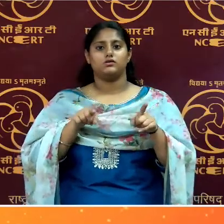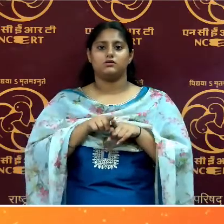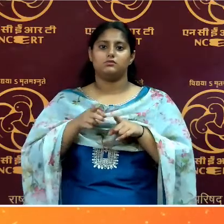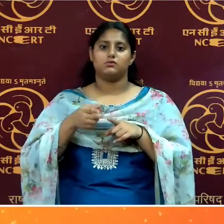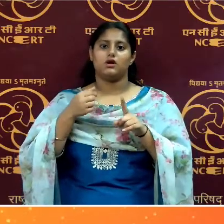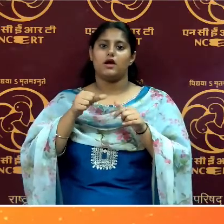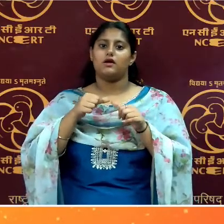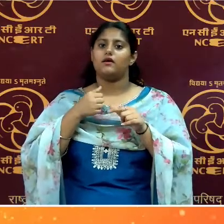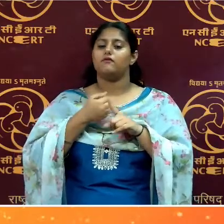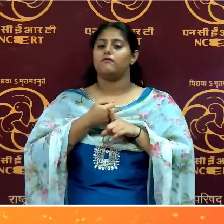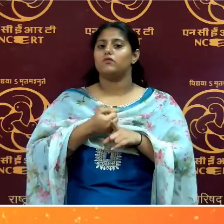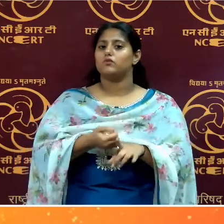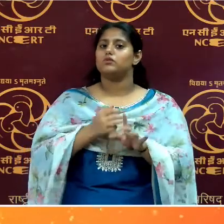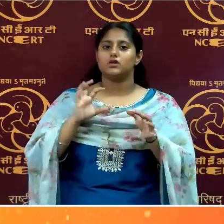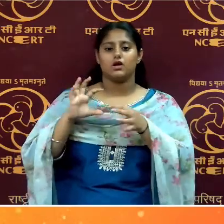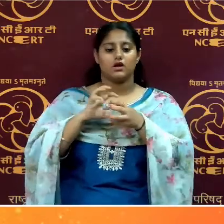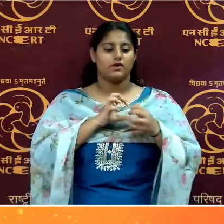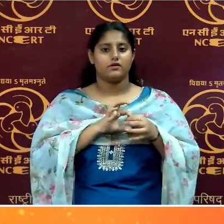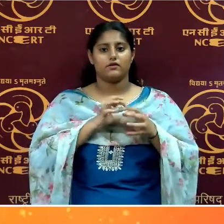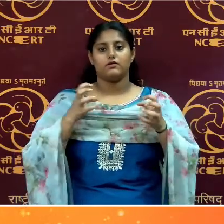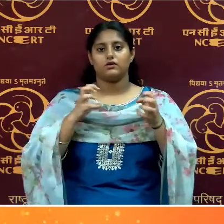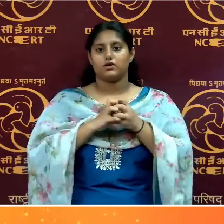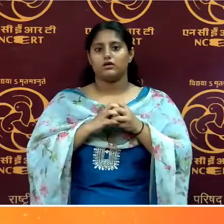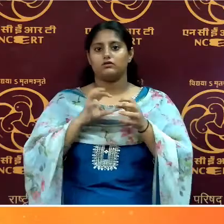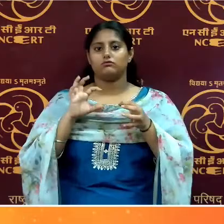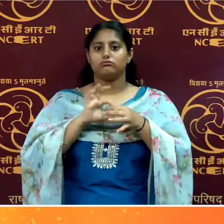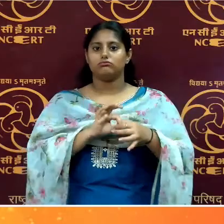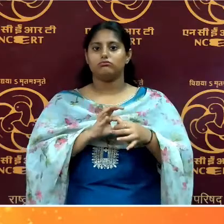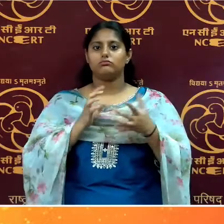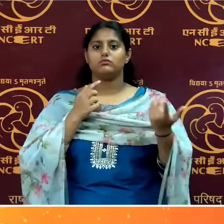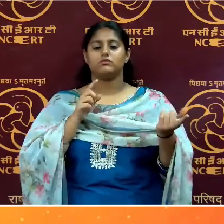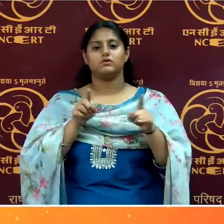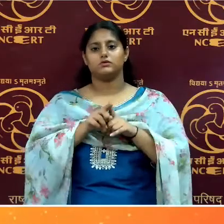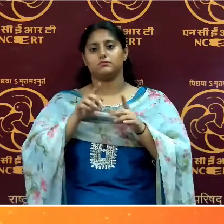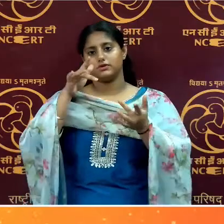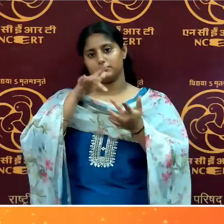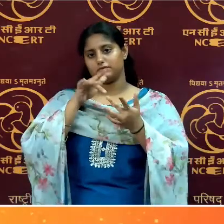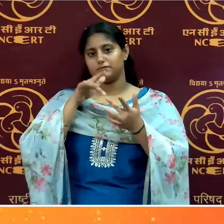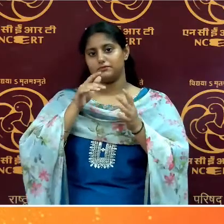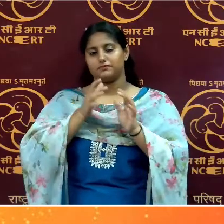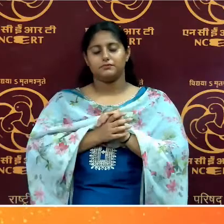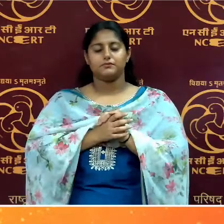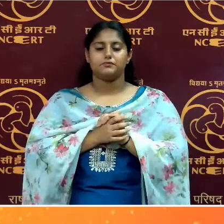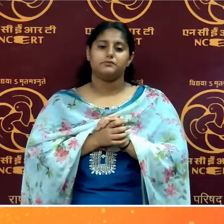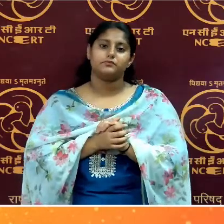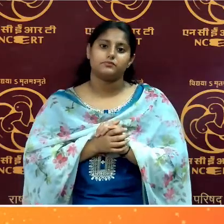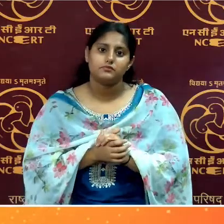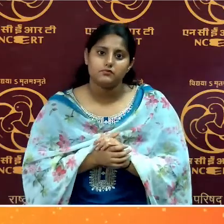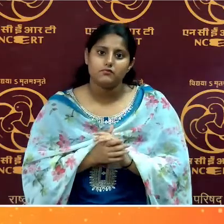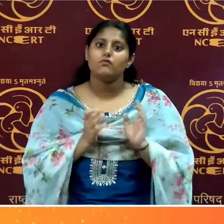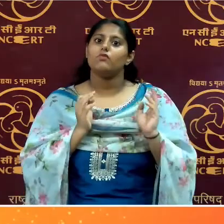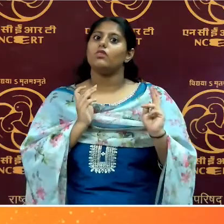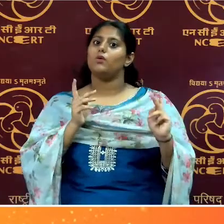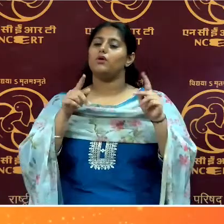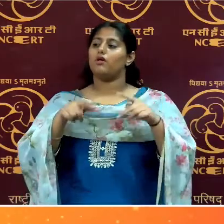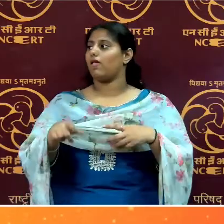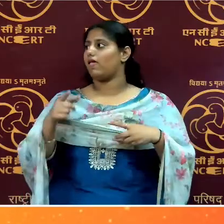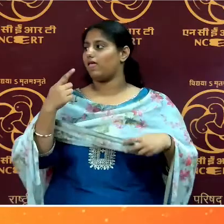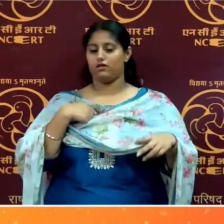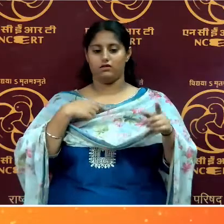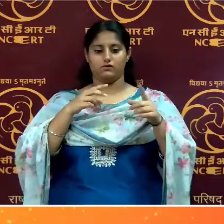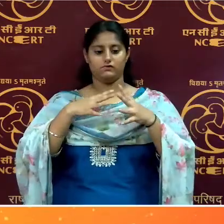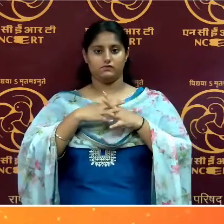force. attracting, Yeah. right? Due to its center. Okay. And weight is denoted by